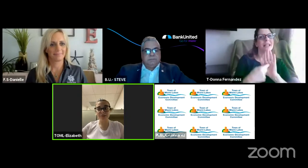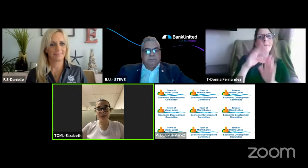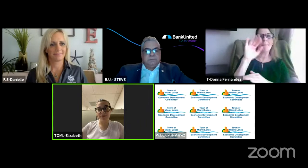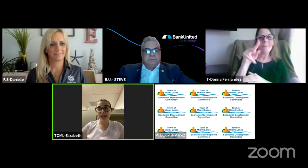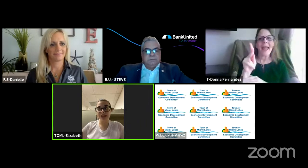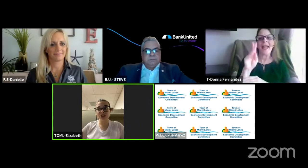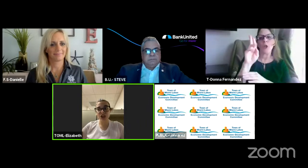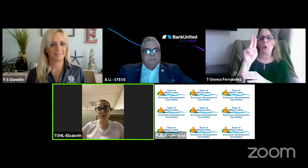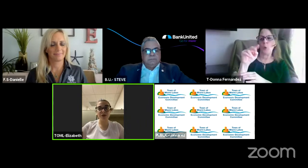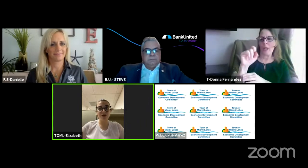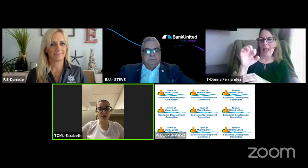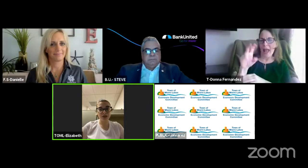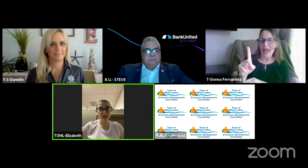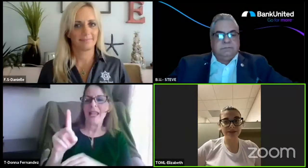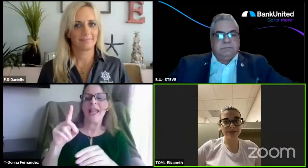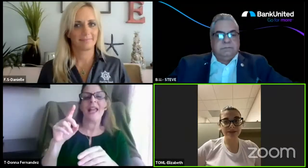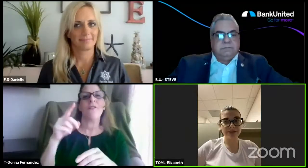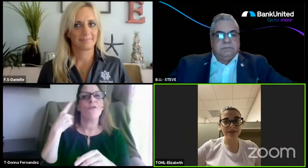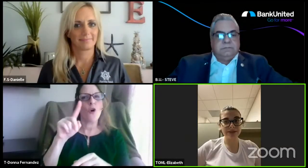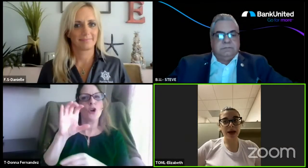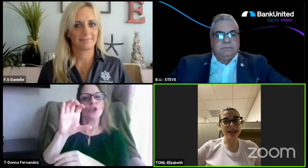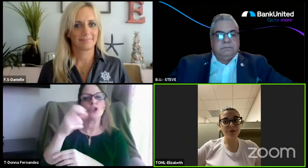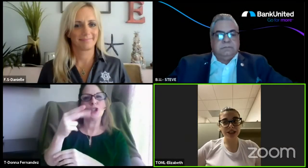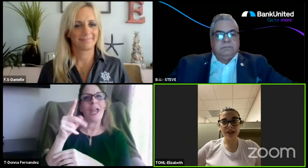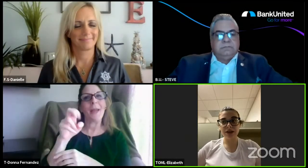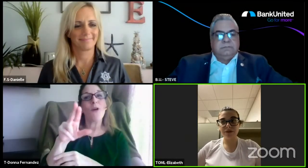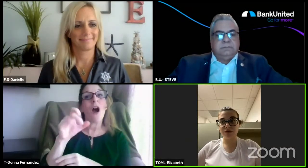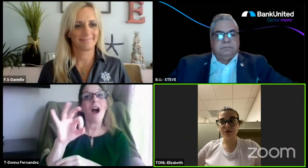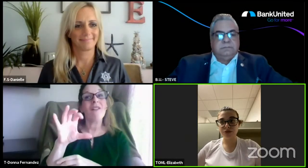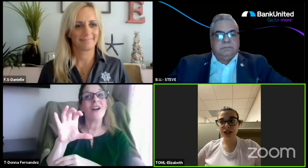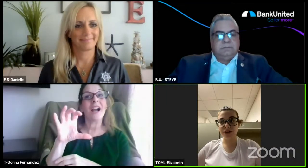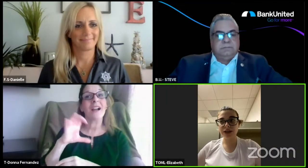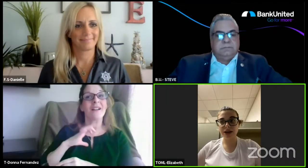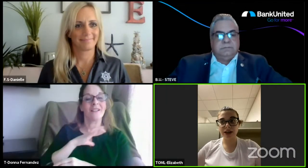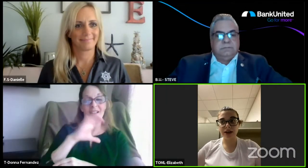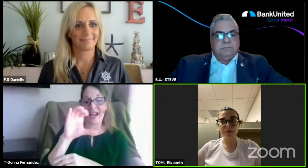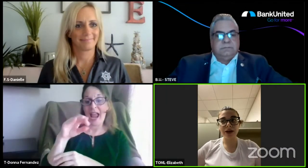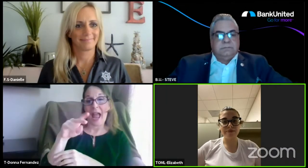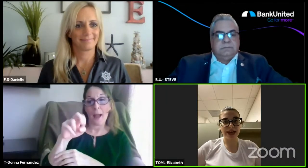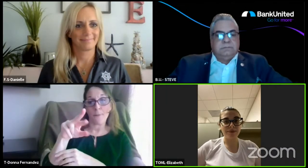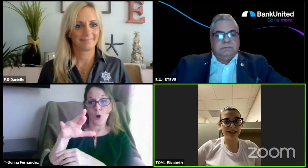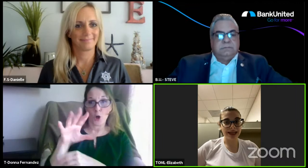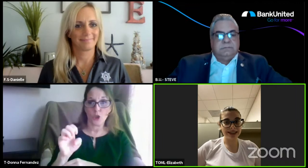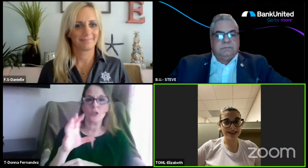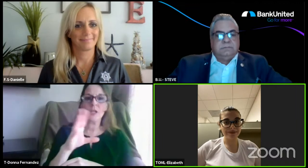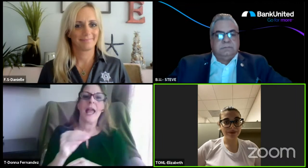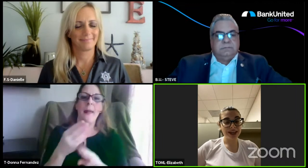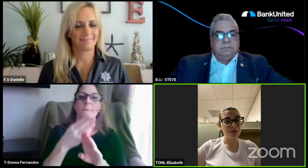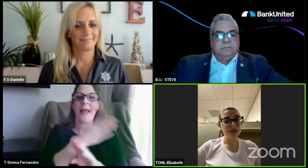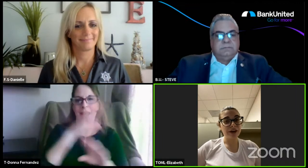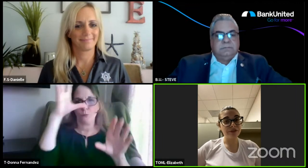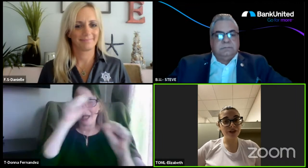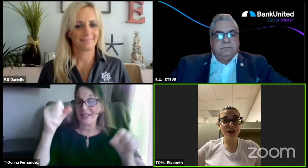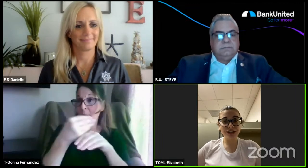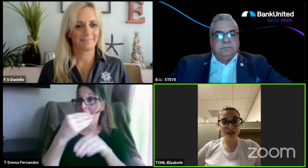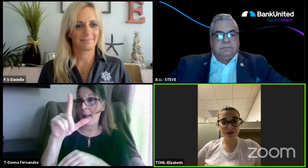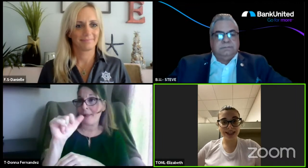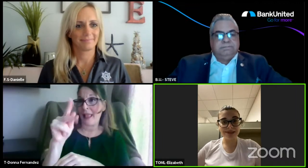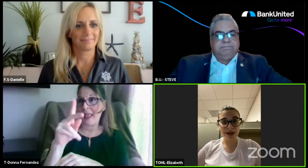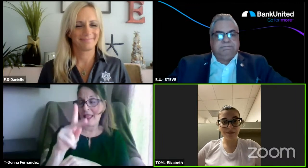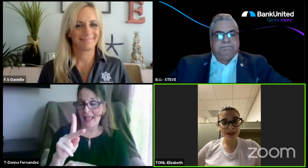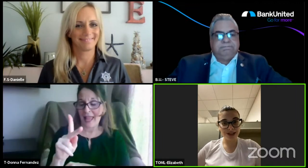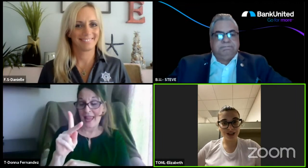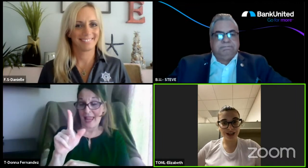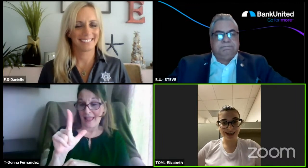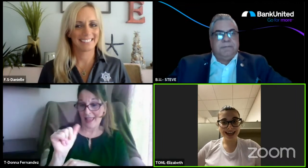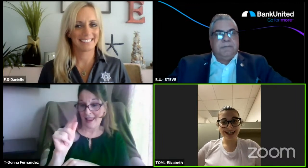United in the Miami Lakes Chamber of Commerce, and was past president of the Rotary Club of Miami Lakes. And without further ado, it